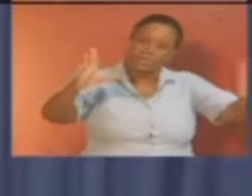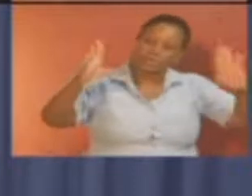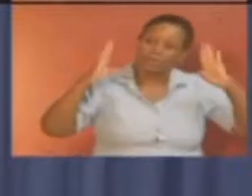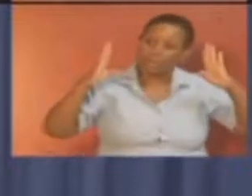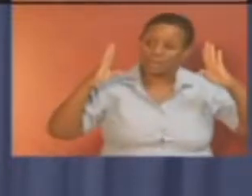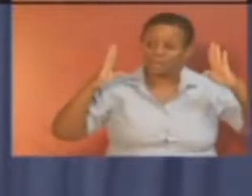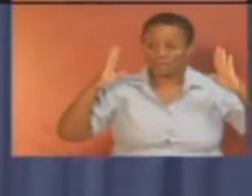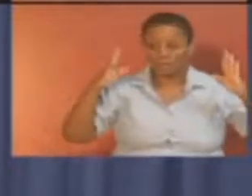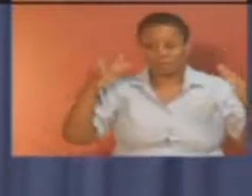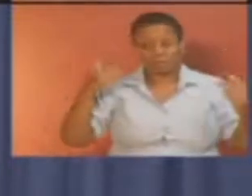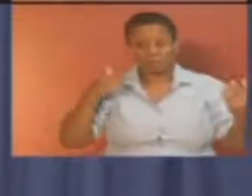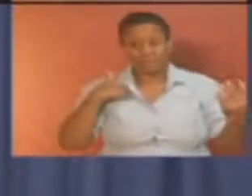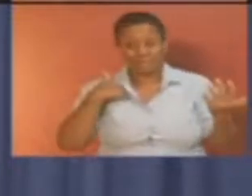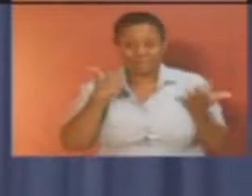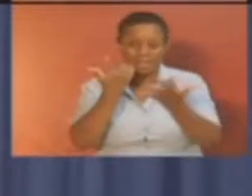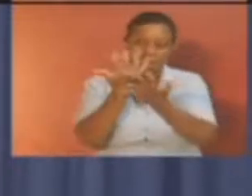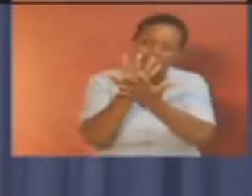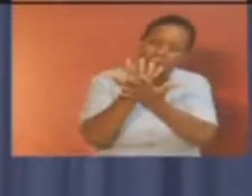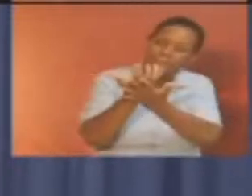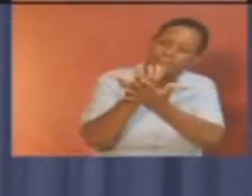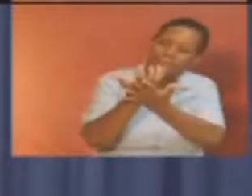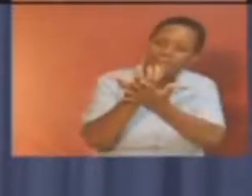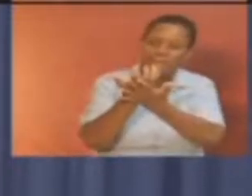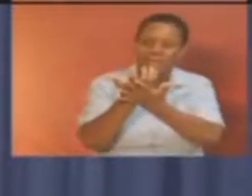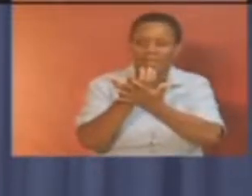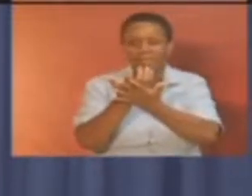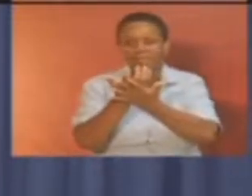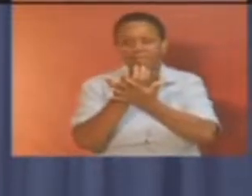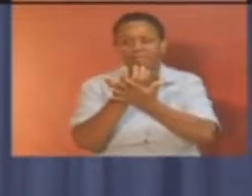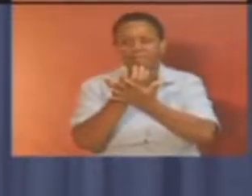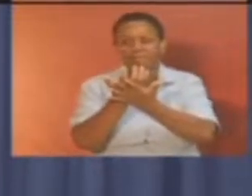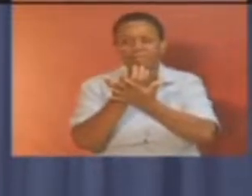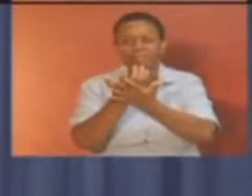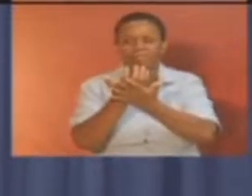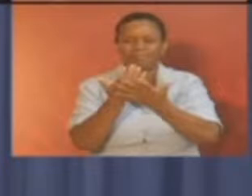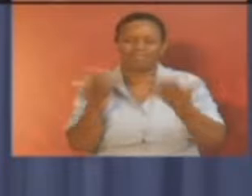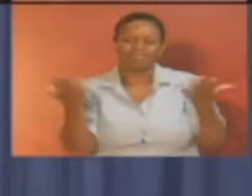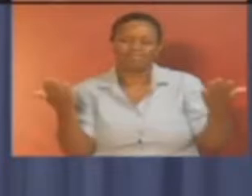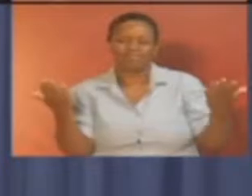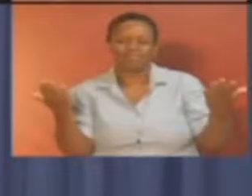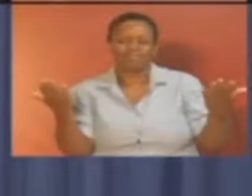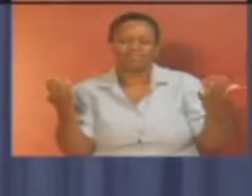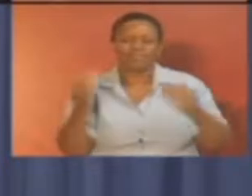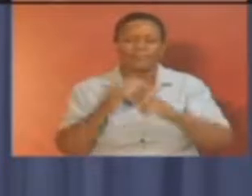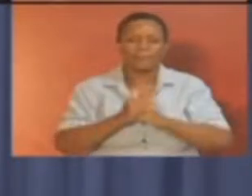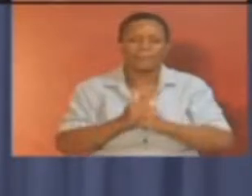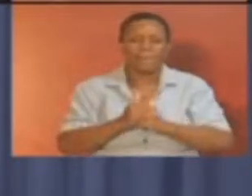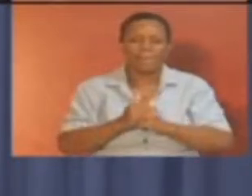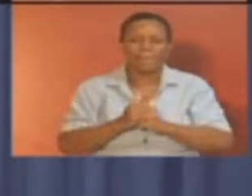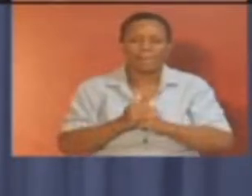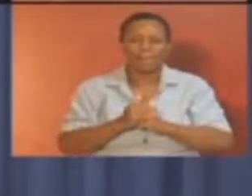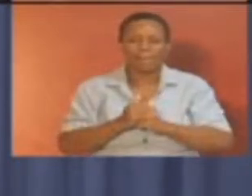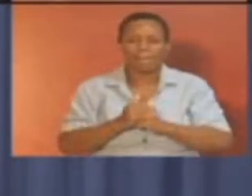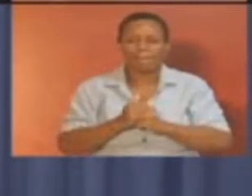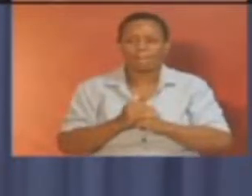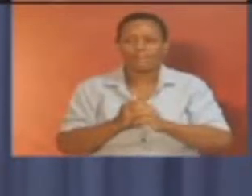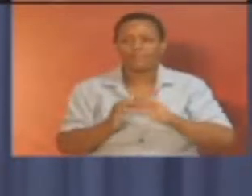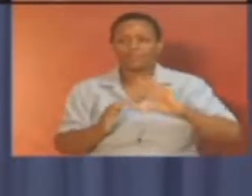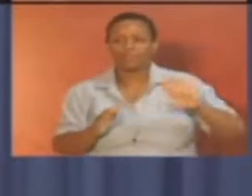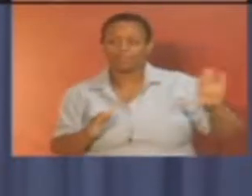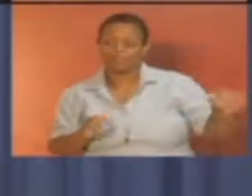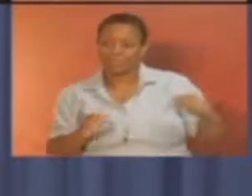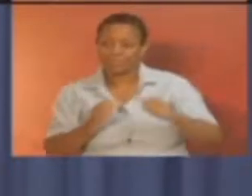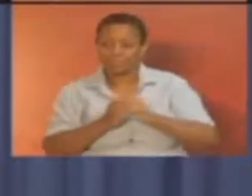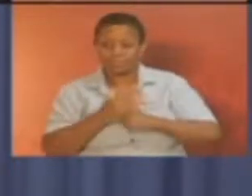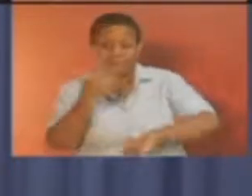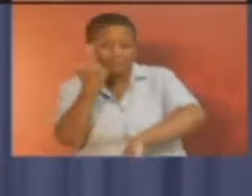vain. Right, on the issue of vaccines, as you know, we got notice